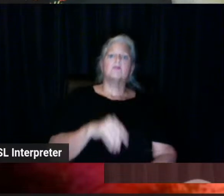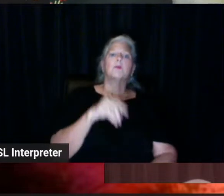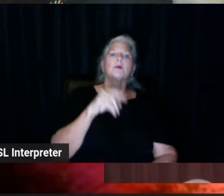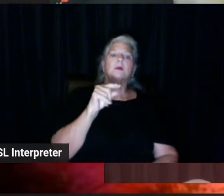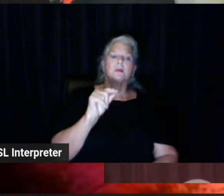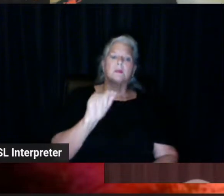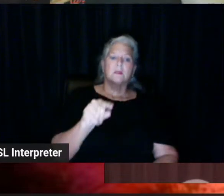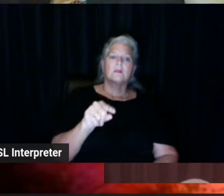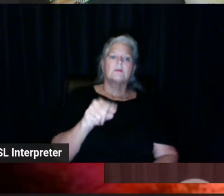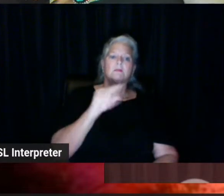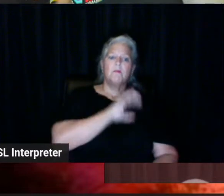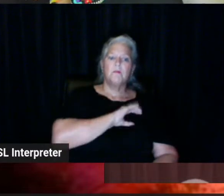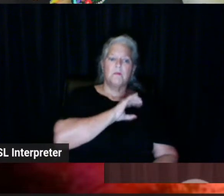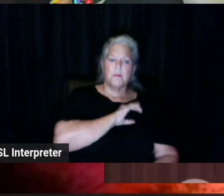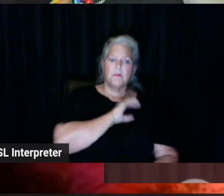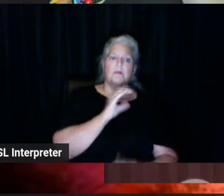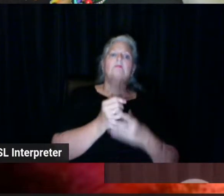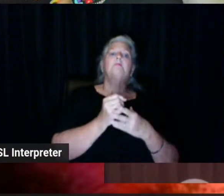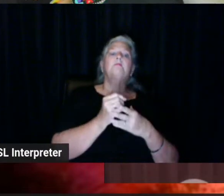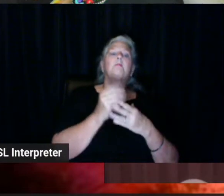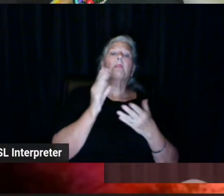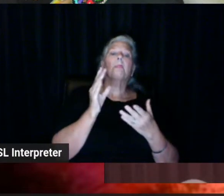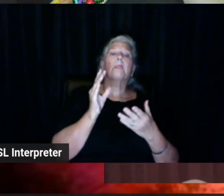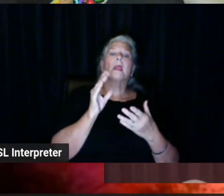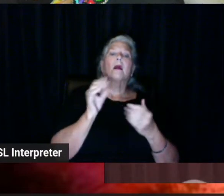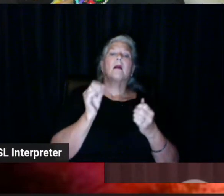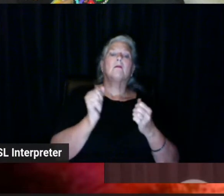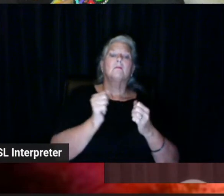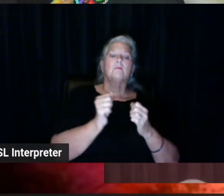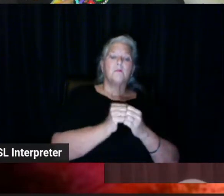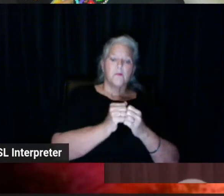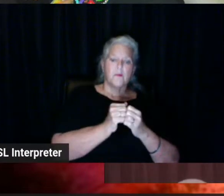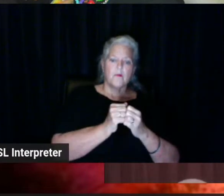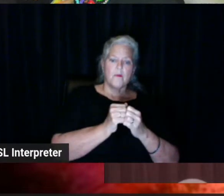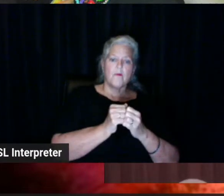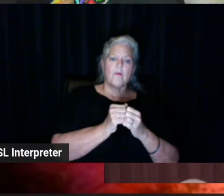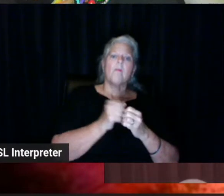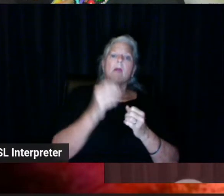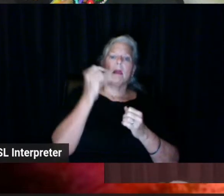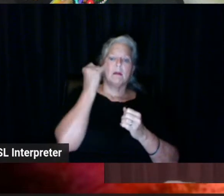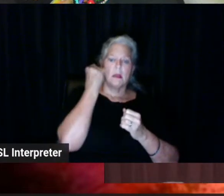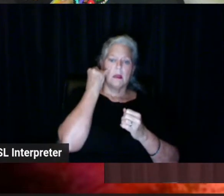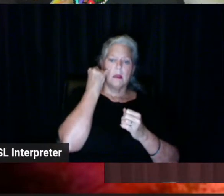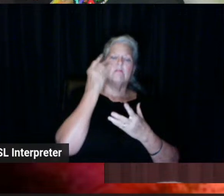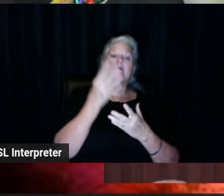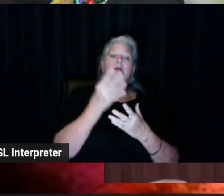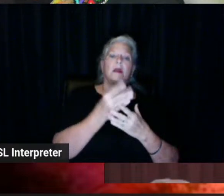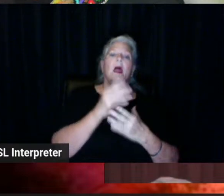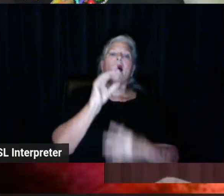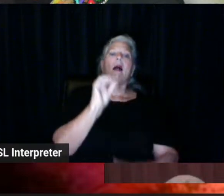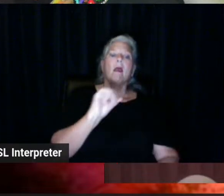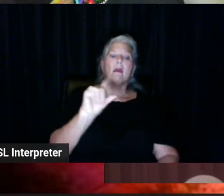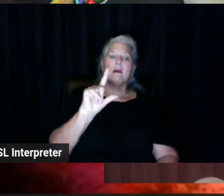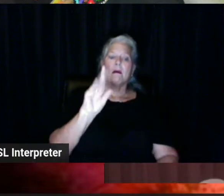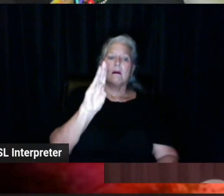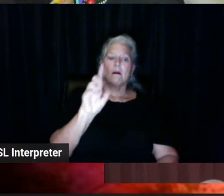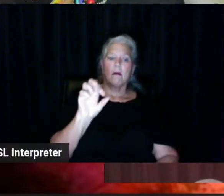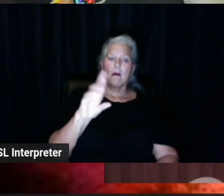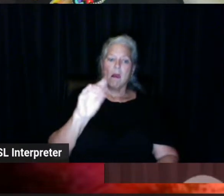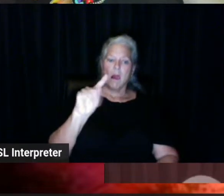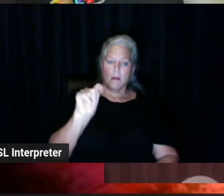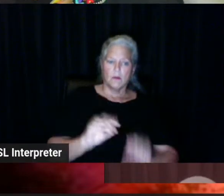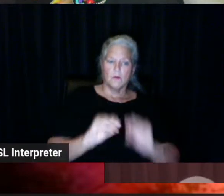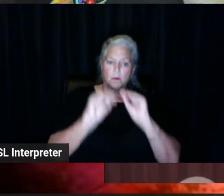case he investigated with Michael Proctor approximately 2 years ago. Kevin Albert was placed on leave on June